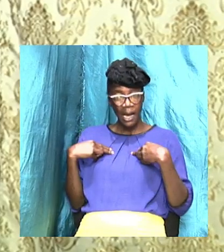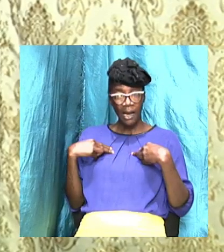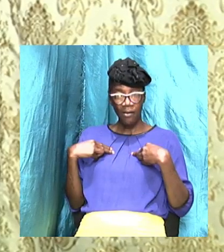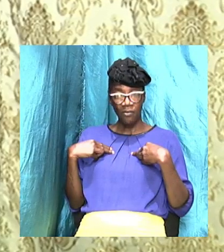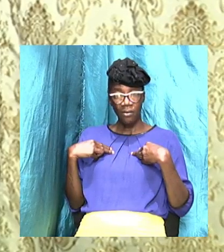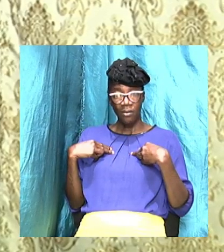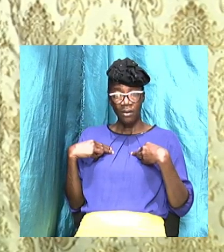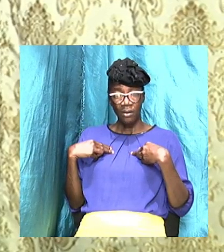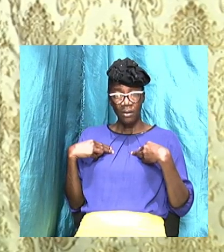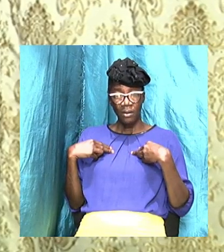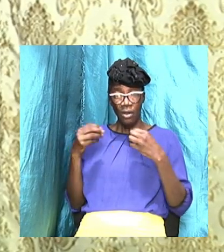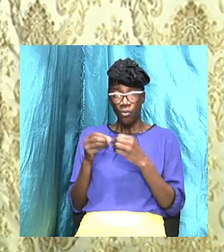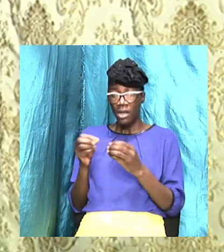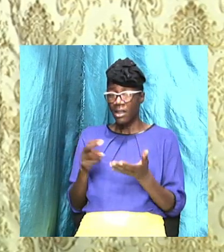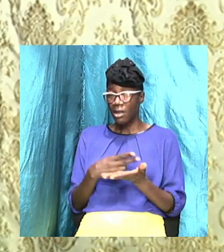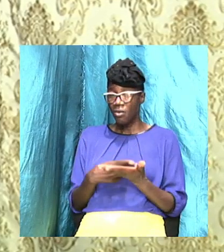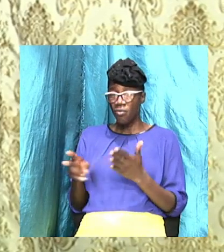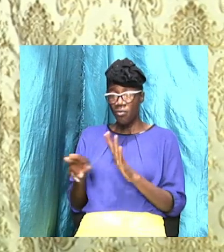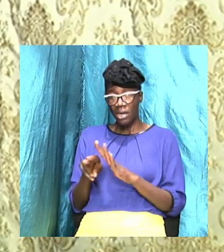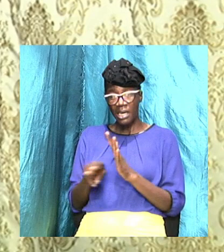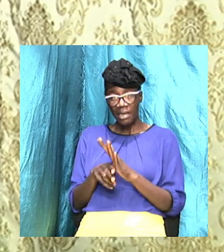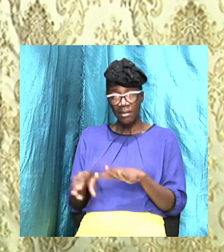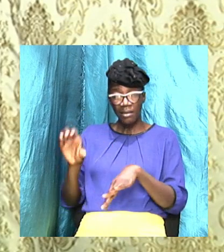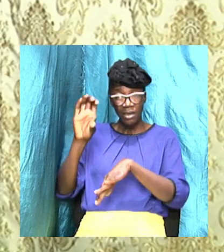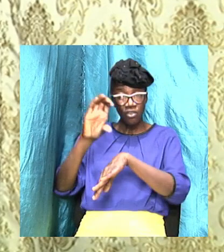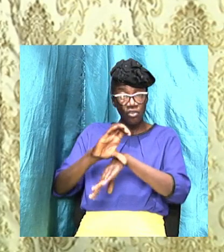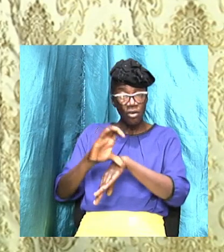to holiness as a church,